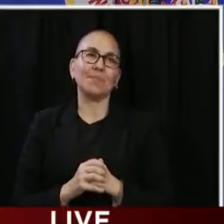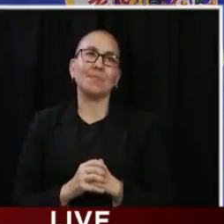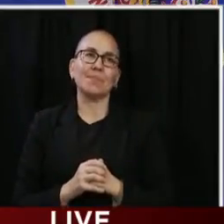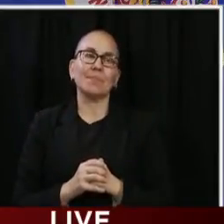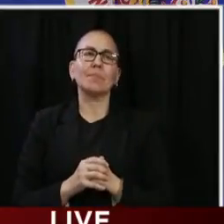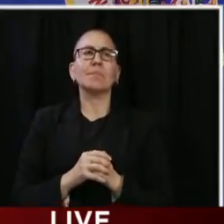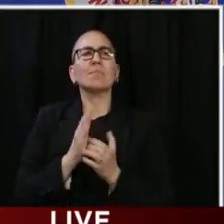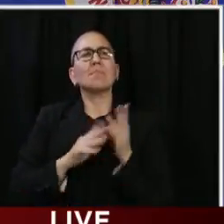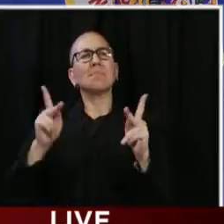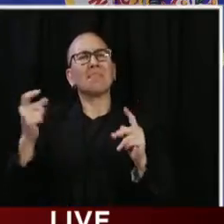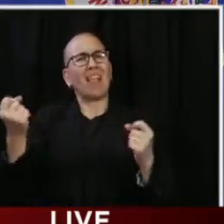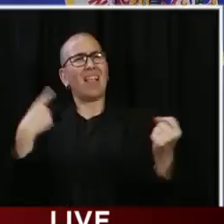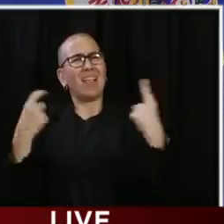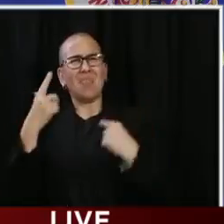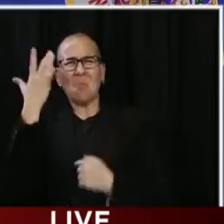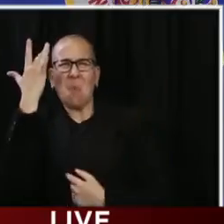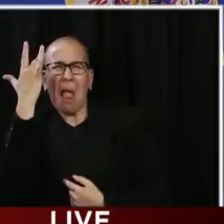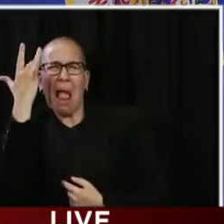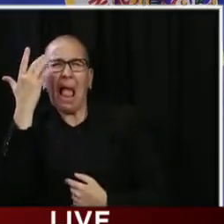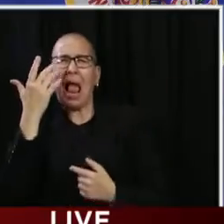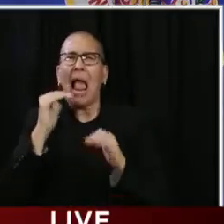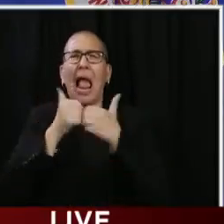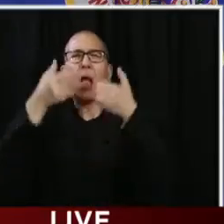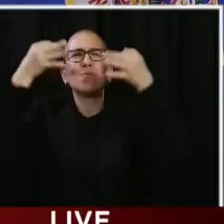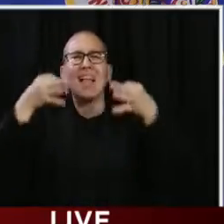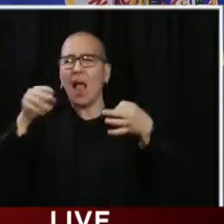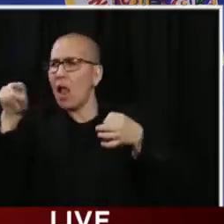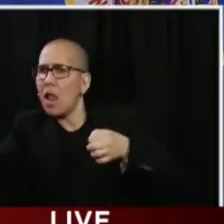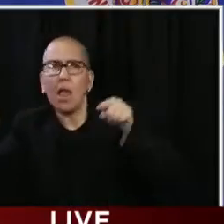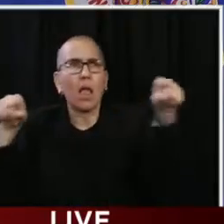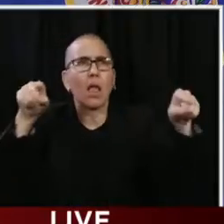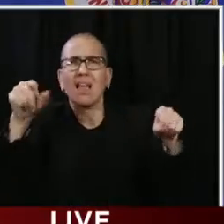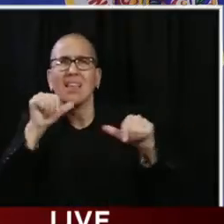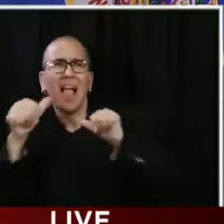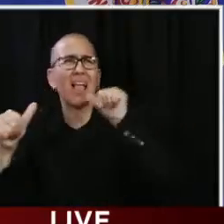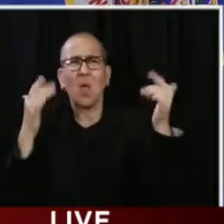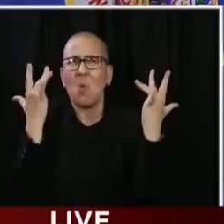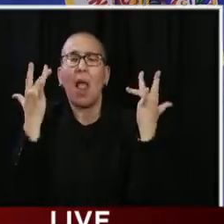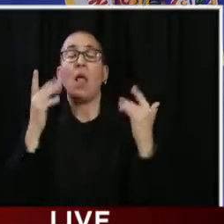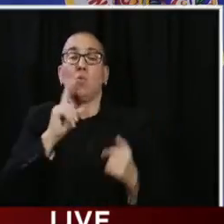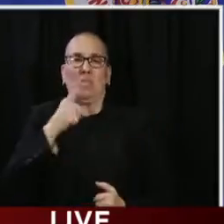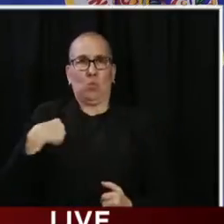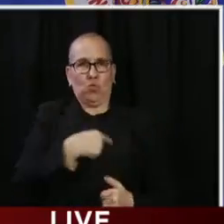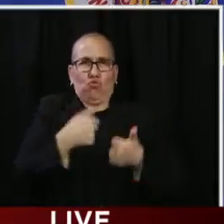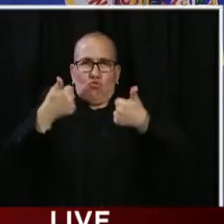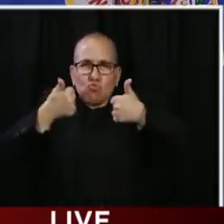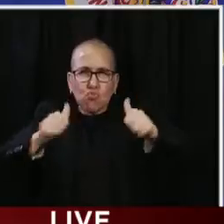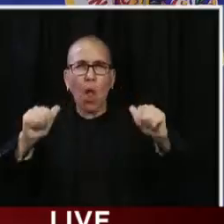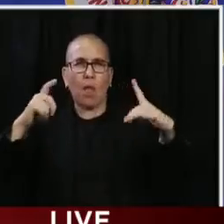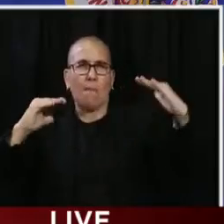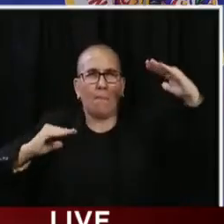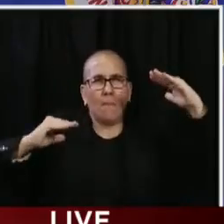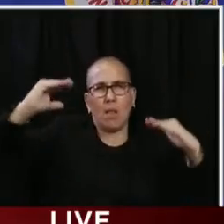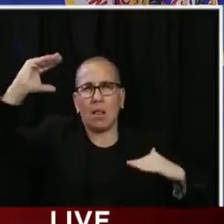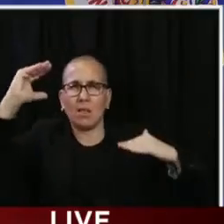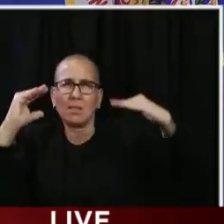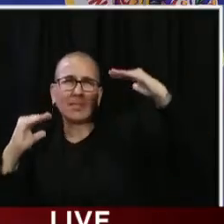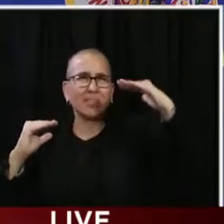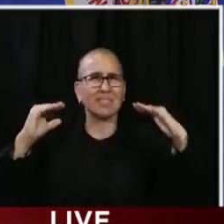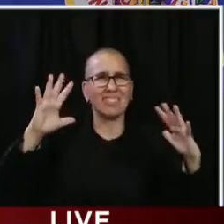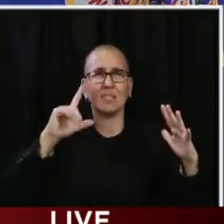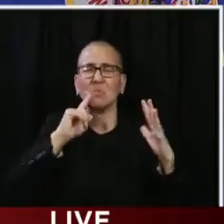It takes a lot of data. It takes a lot of balancing one against another, but there are exceptions to every one, and I'll be the first